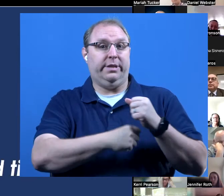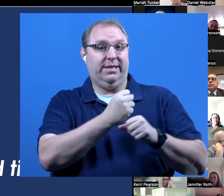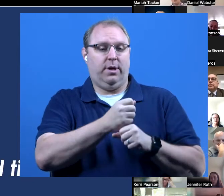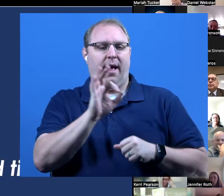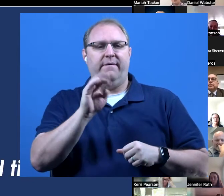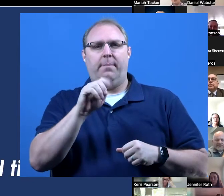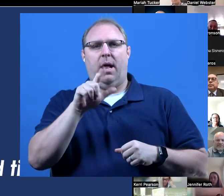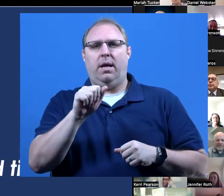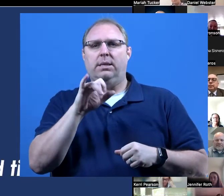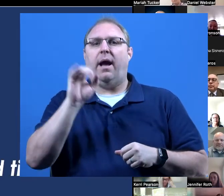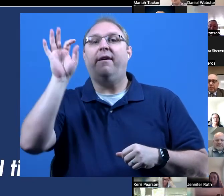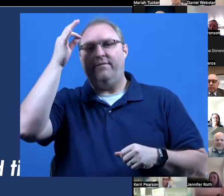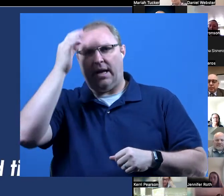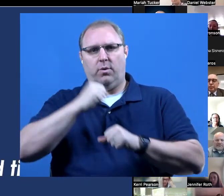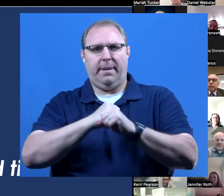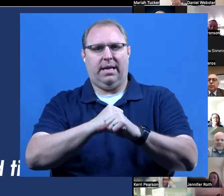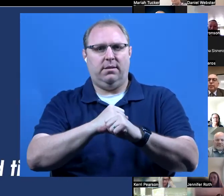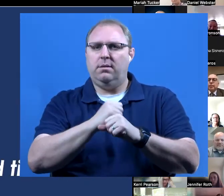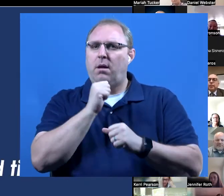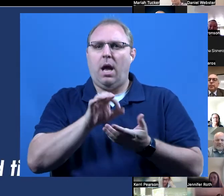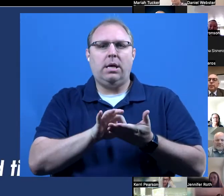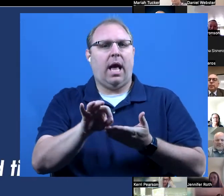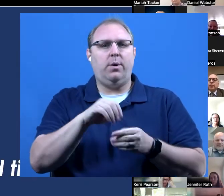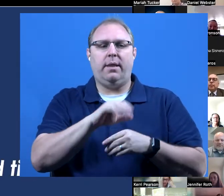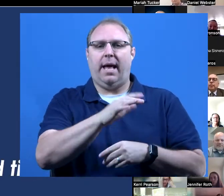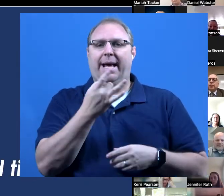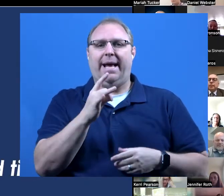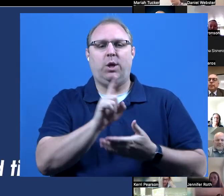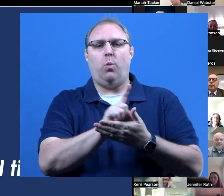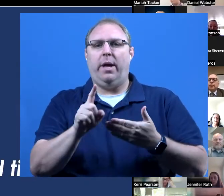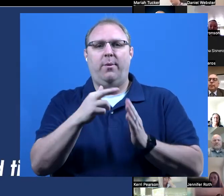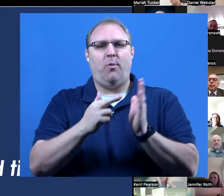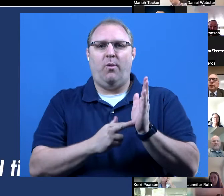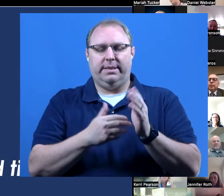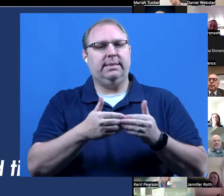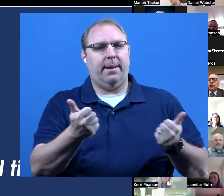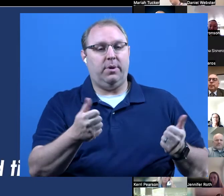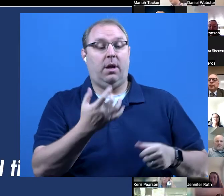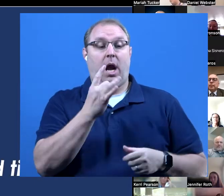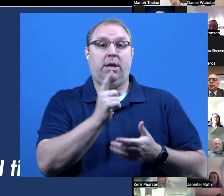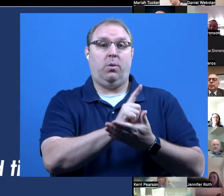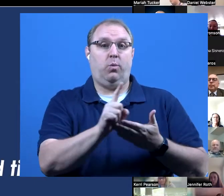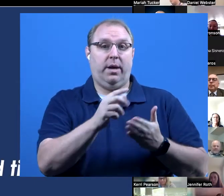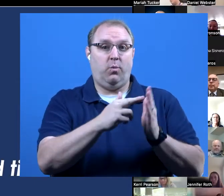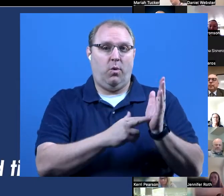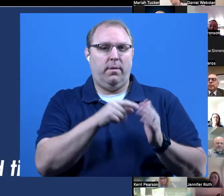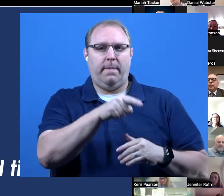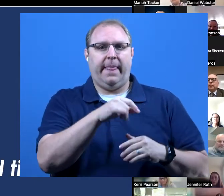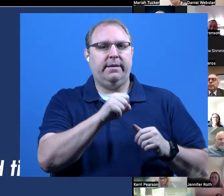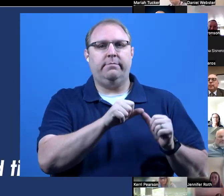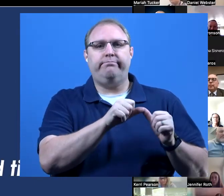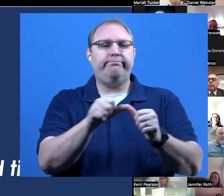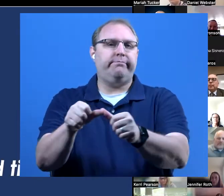at a person's leave for 2 years, FMLA time is federally protected time and is not counted in the 18-week